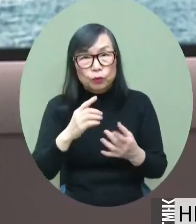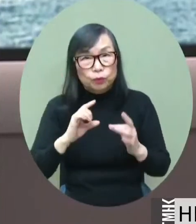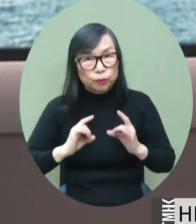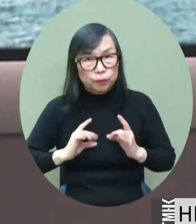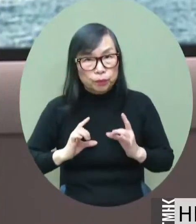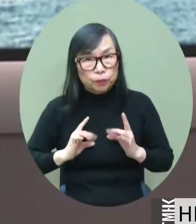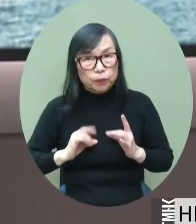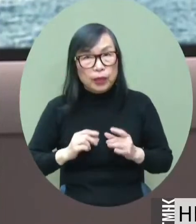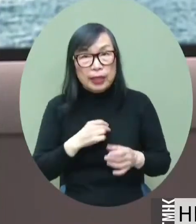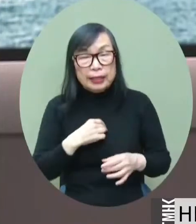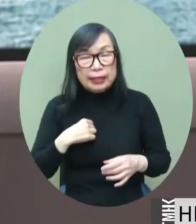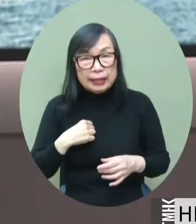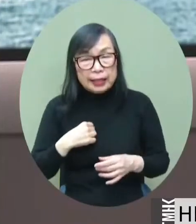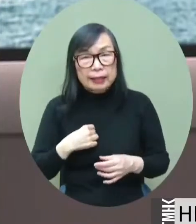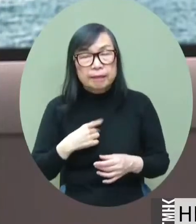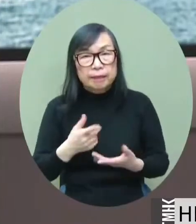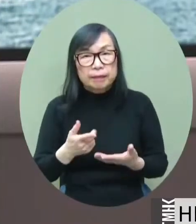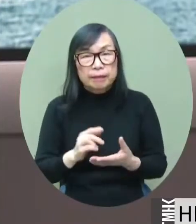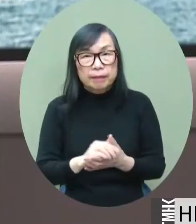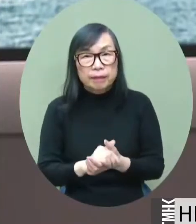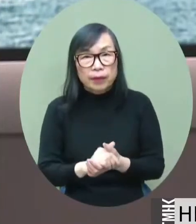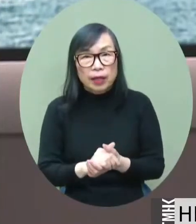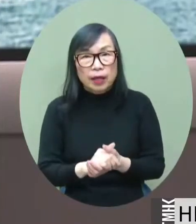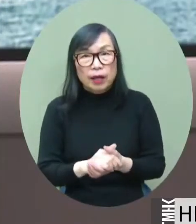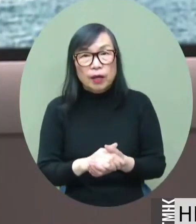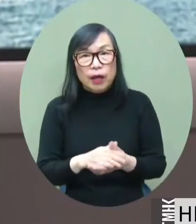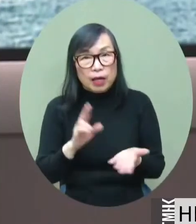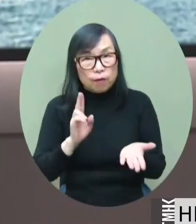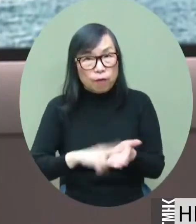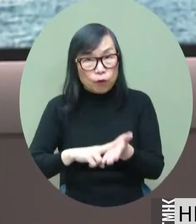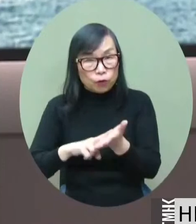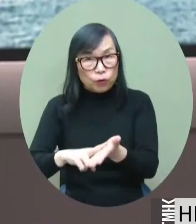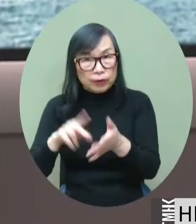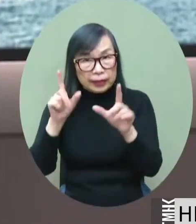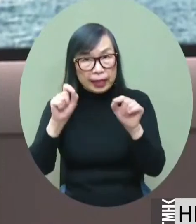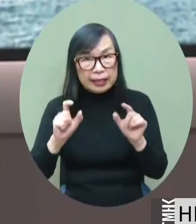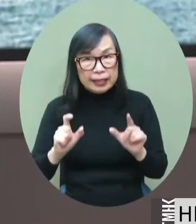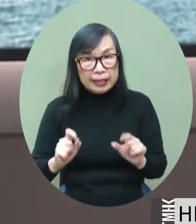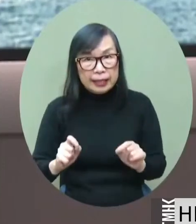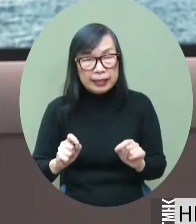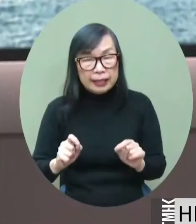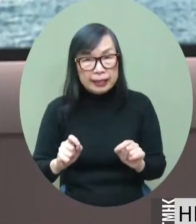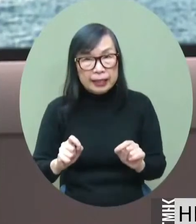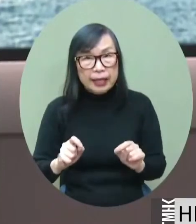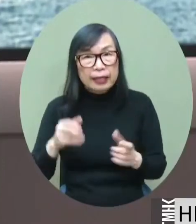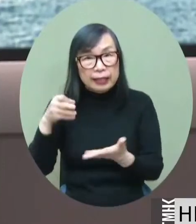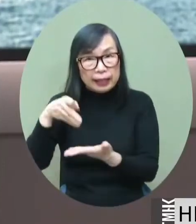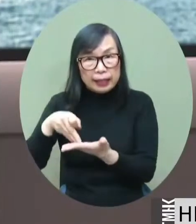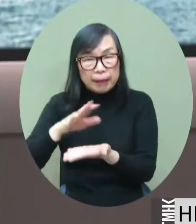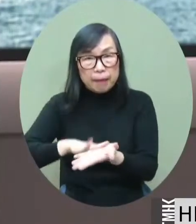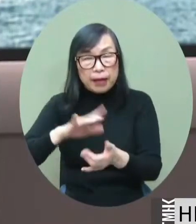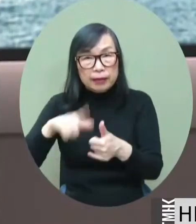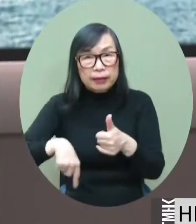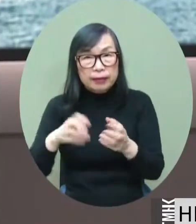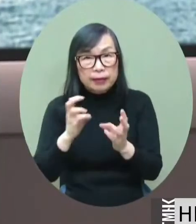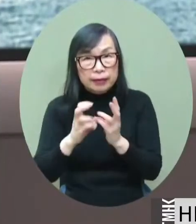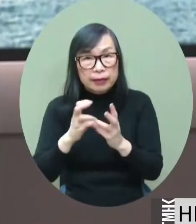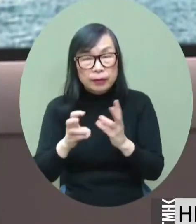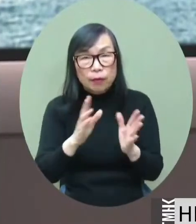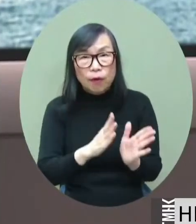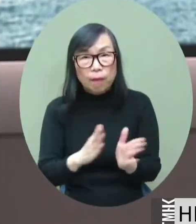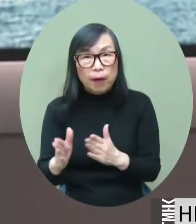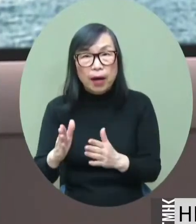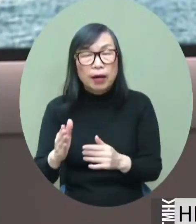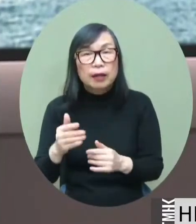I understand that the government has been liaising with private doctors. Later on, a letter will be sent to them to set out